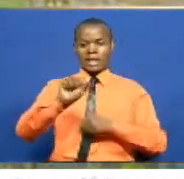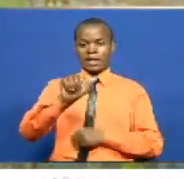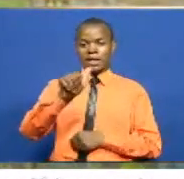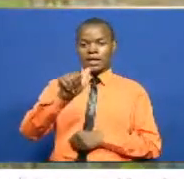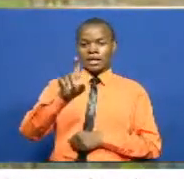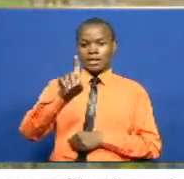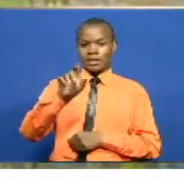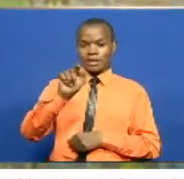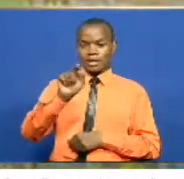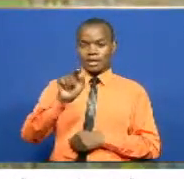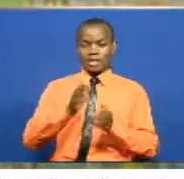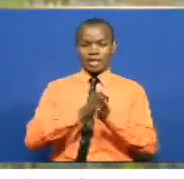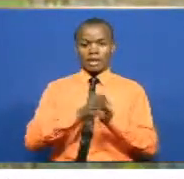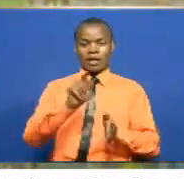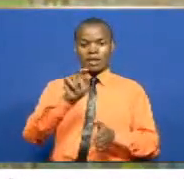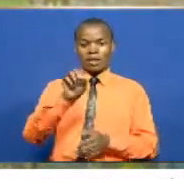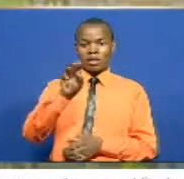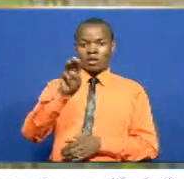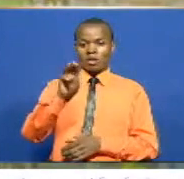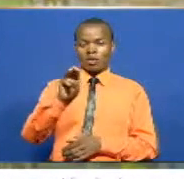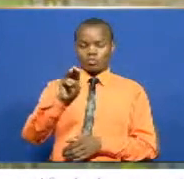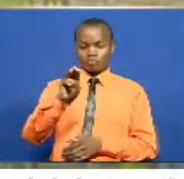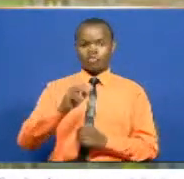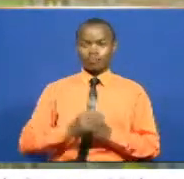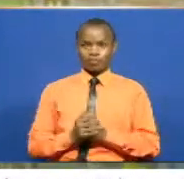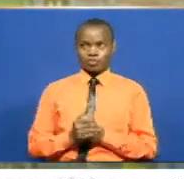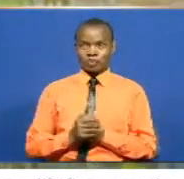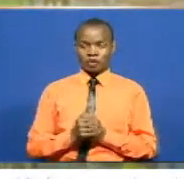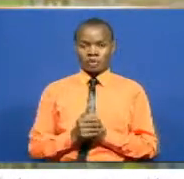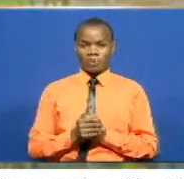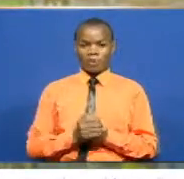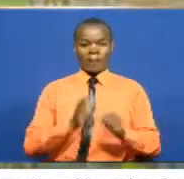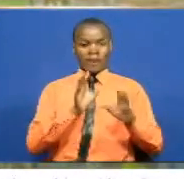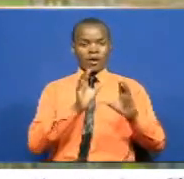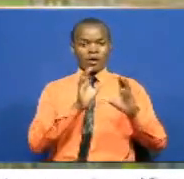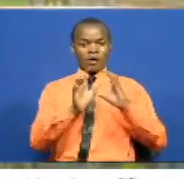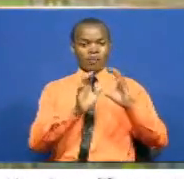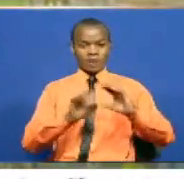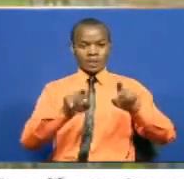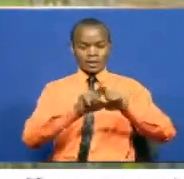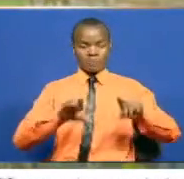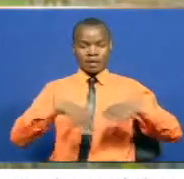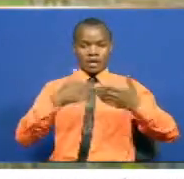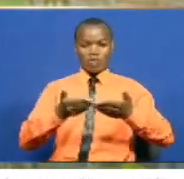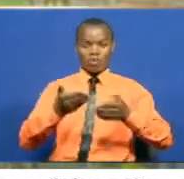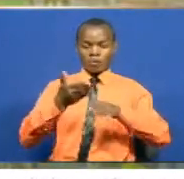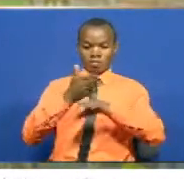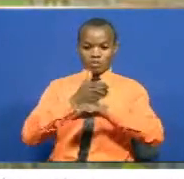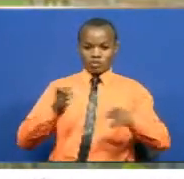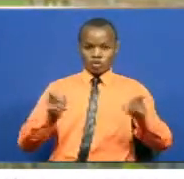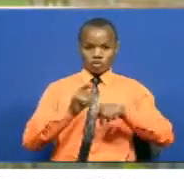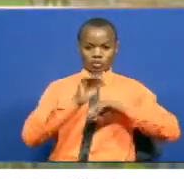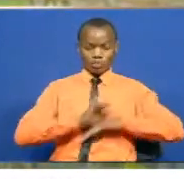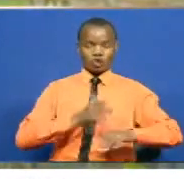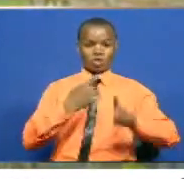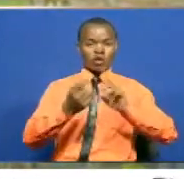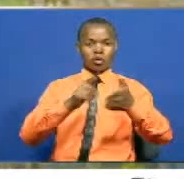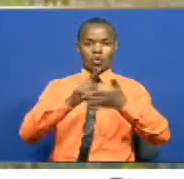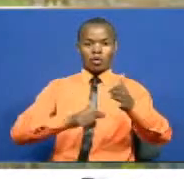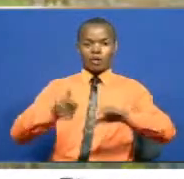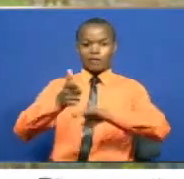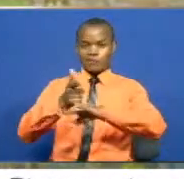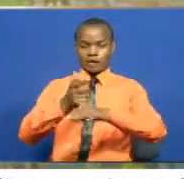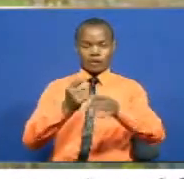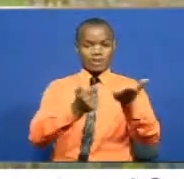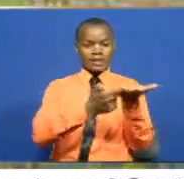and center, Tom Bush Wamukota. Our conversation as we went into the break was about video analysis in sport. It